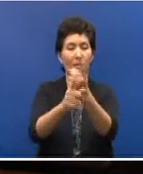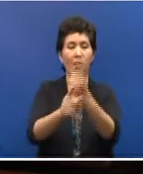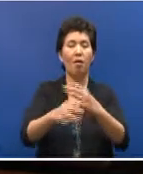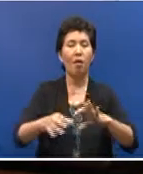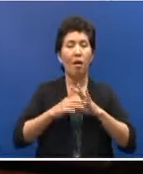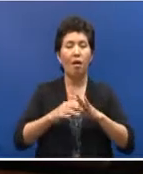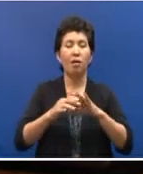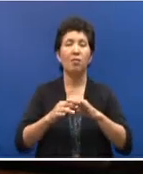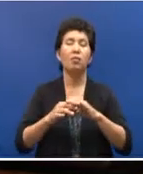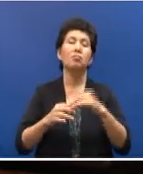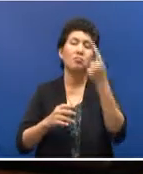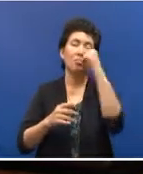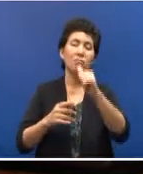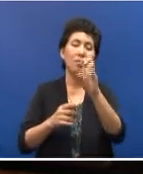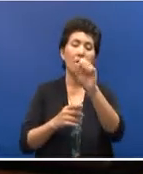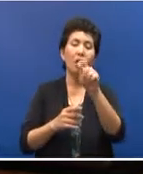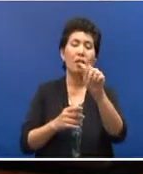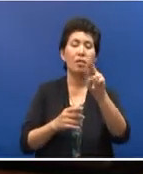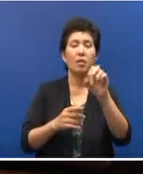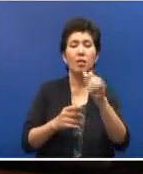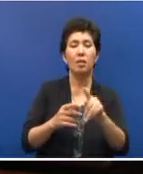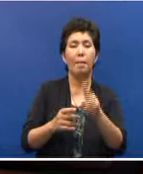of the ethnic minorities.